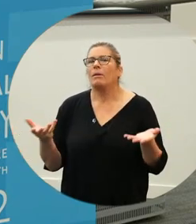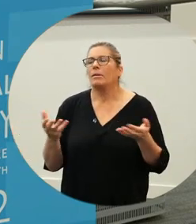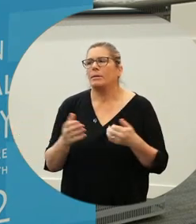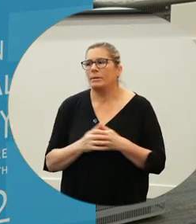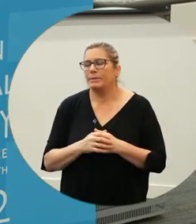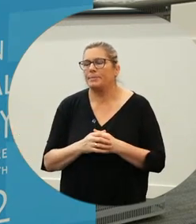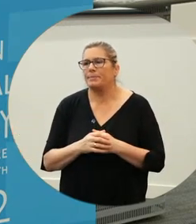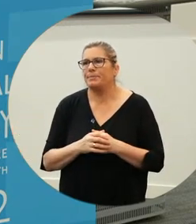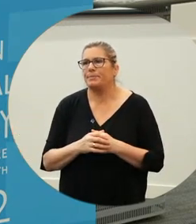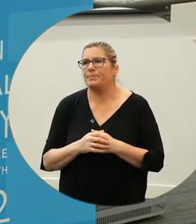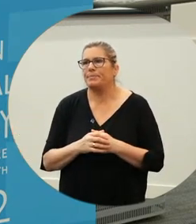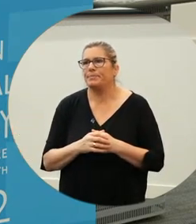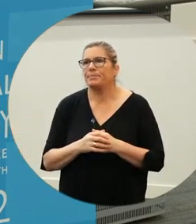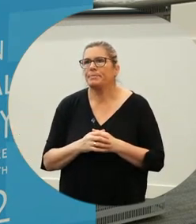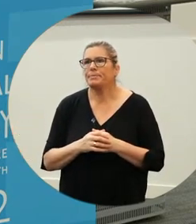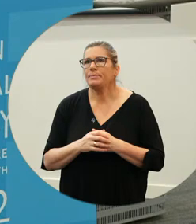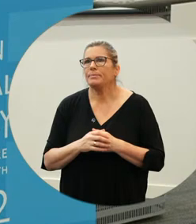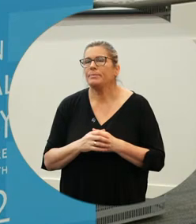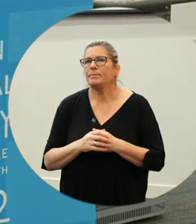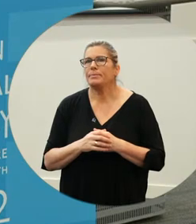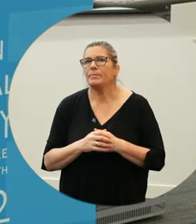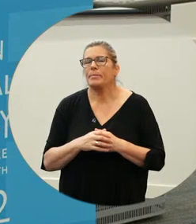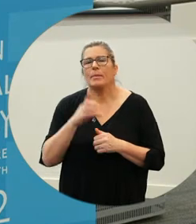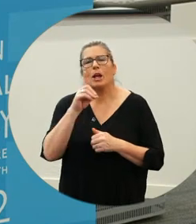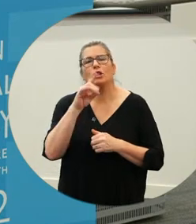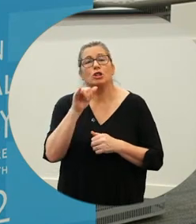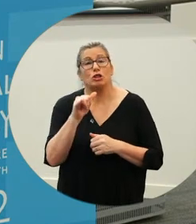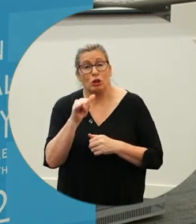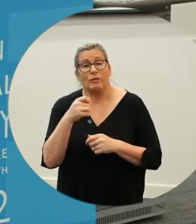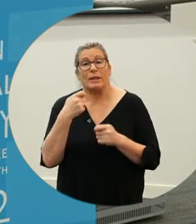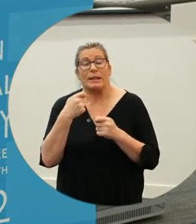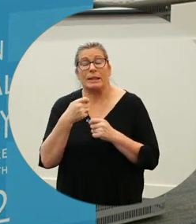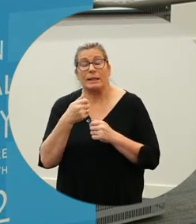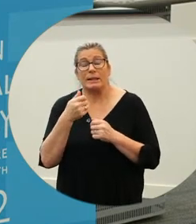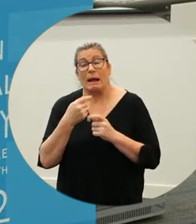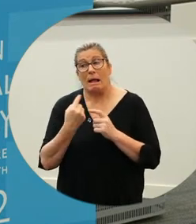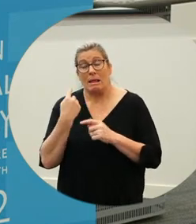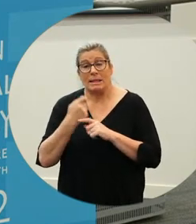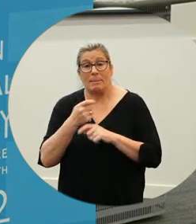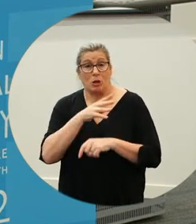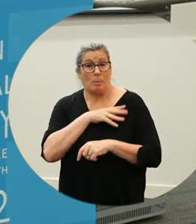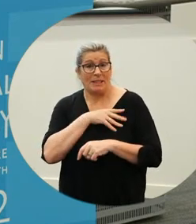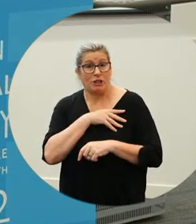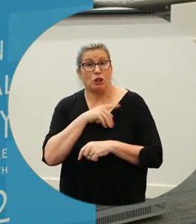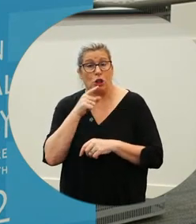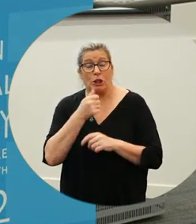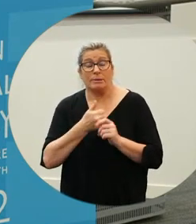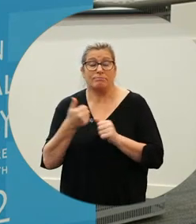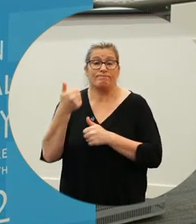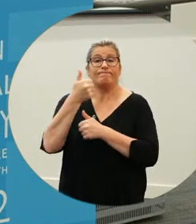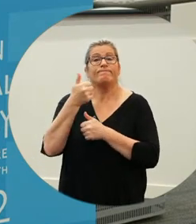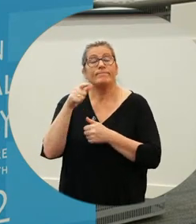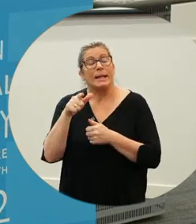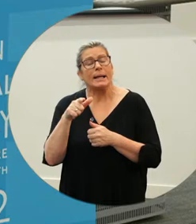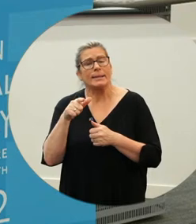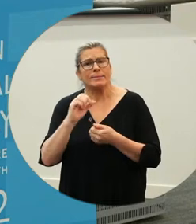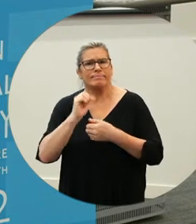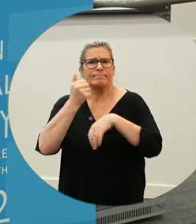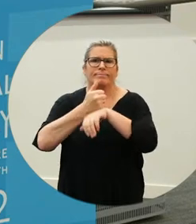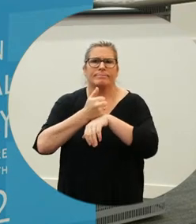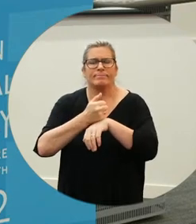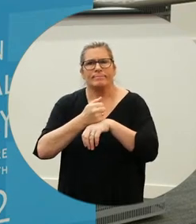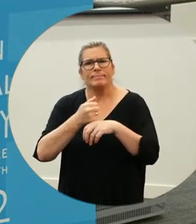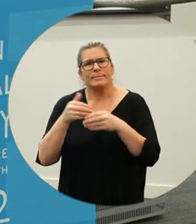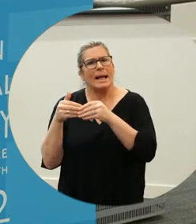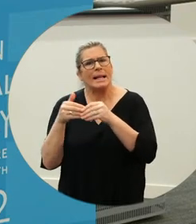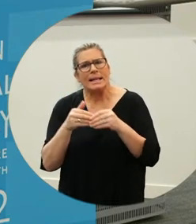upshot of it was that O'Duffy, who was then commissioner, and Nelligan, who was the head of special branch, said, or the head of